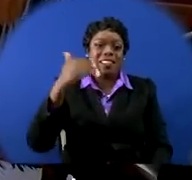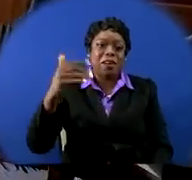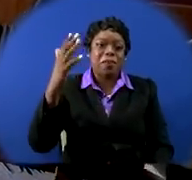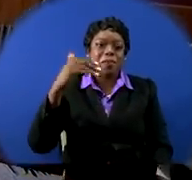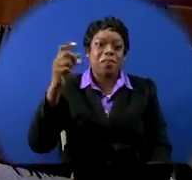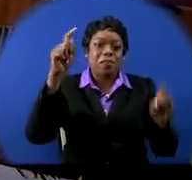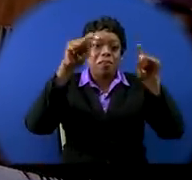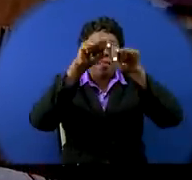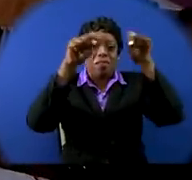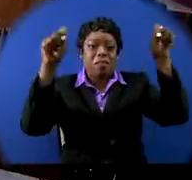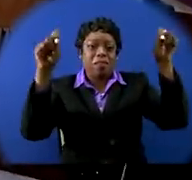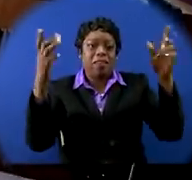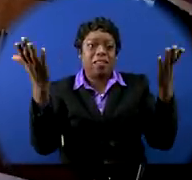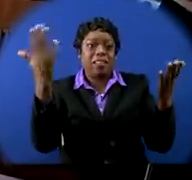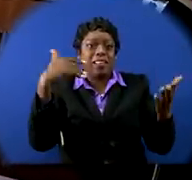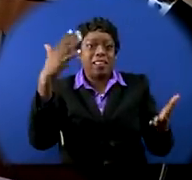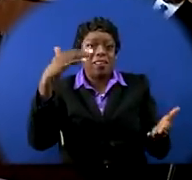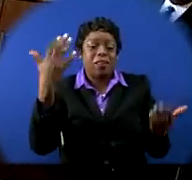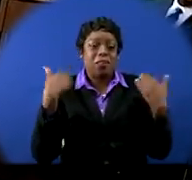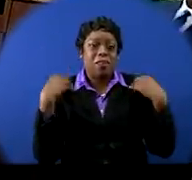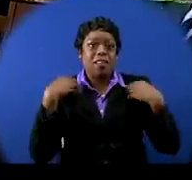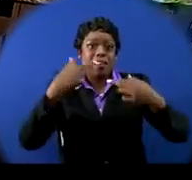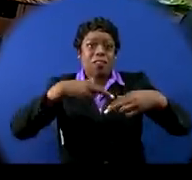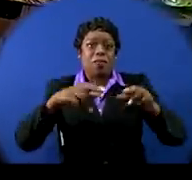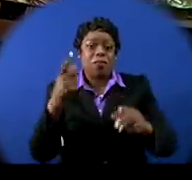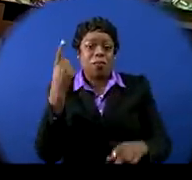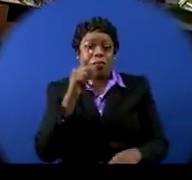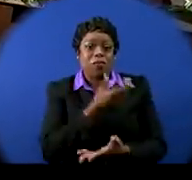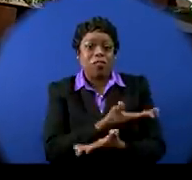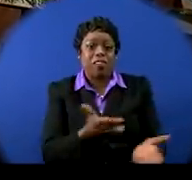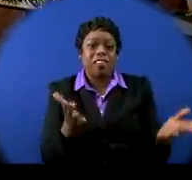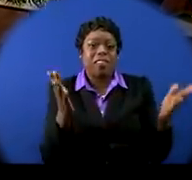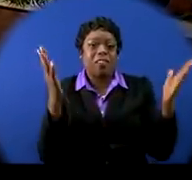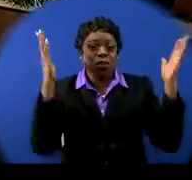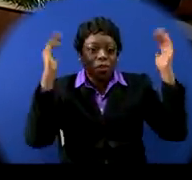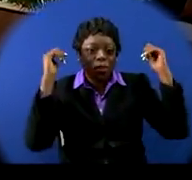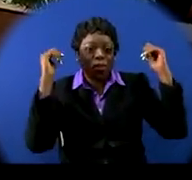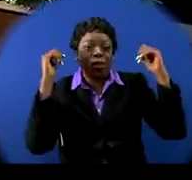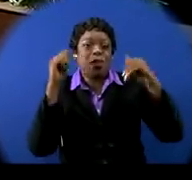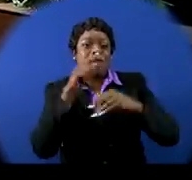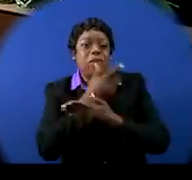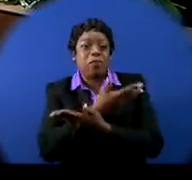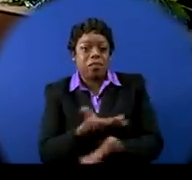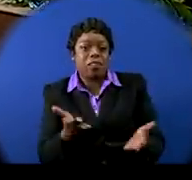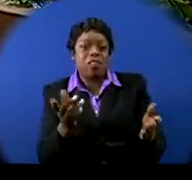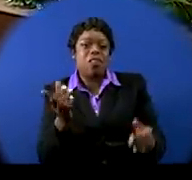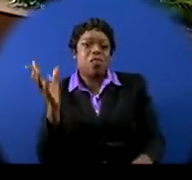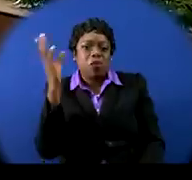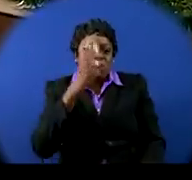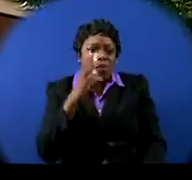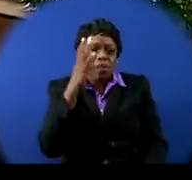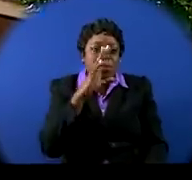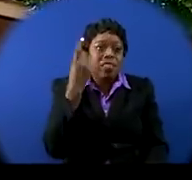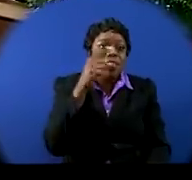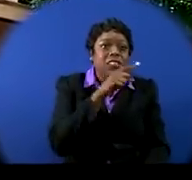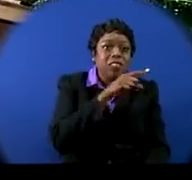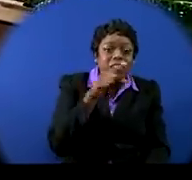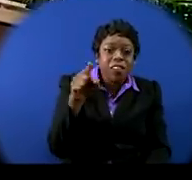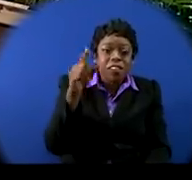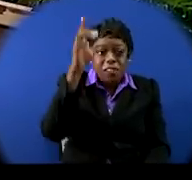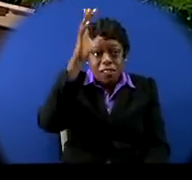downstairs. We're waiting for you. We have room for you. We're expecting you. We've been looking for you, man. God bless you,